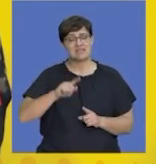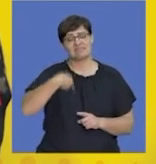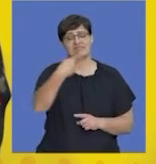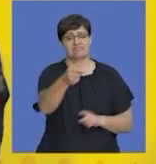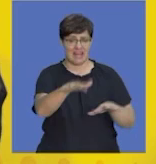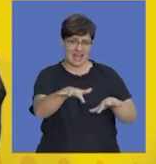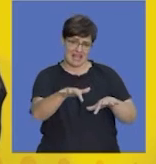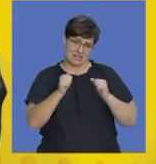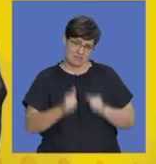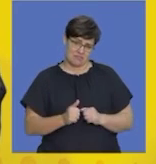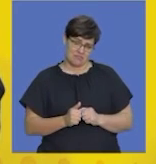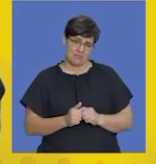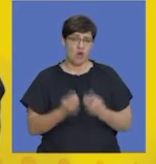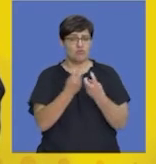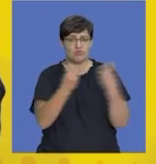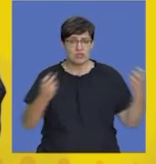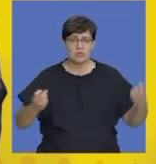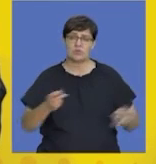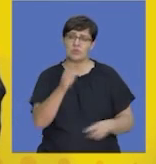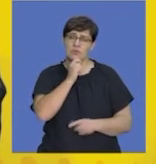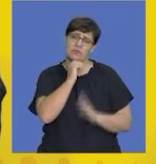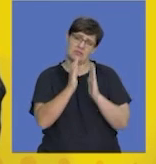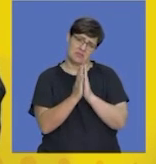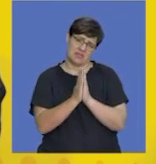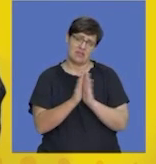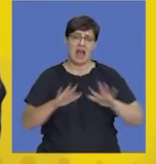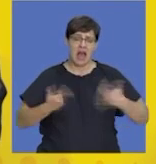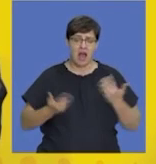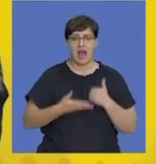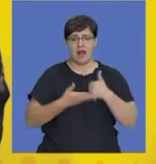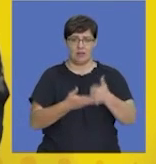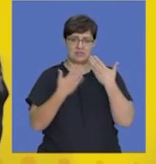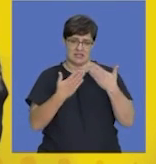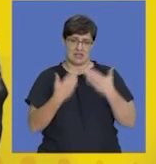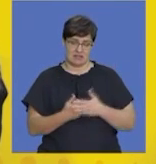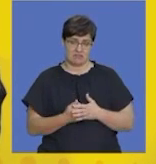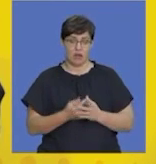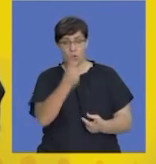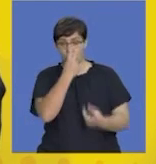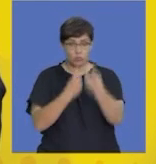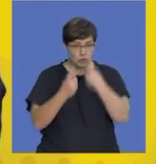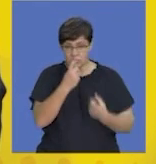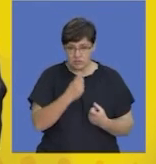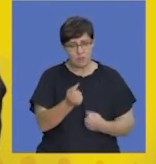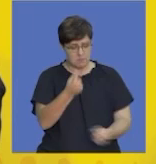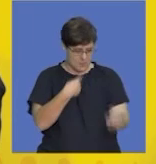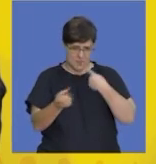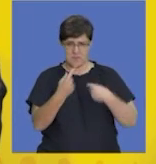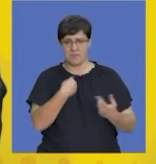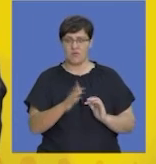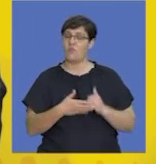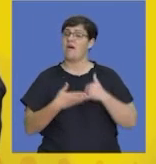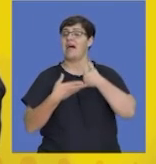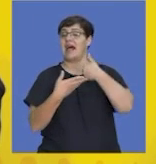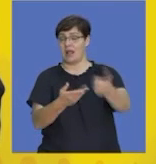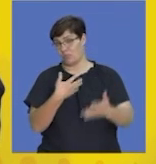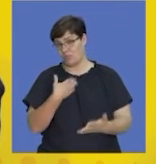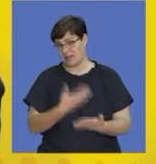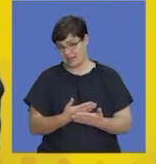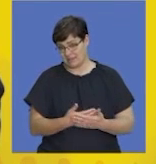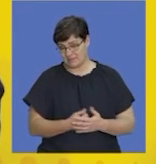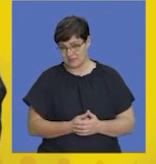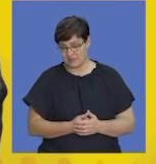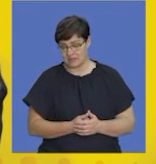your exams. Please use our resources to help you study, and if you have any questions, please send those through and we'll help as best as we